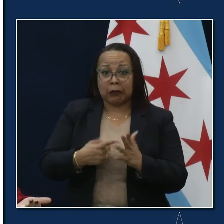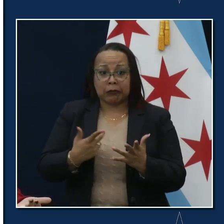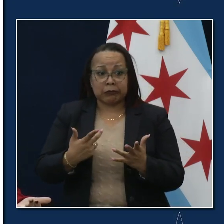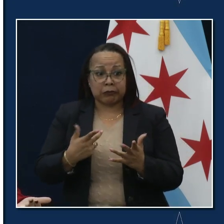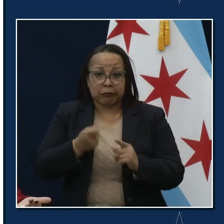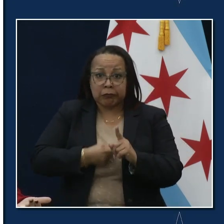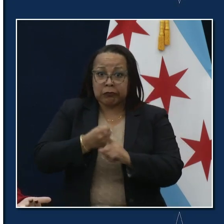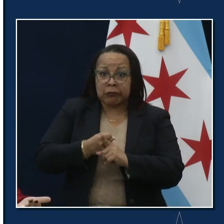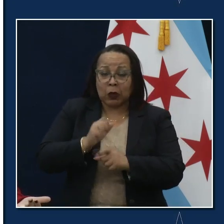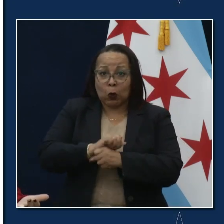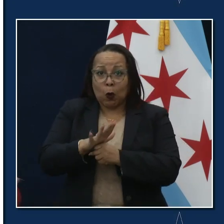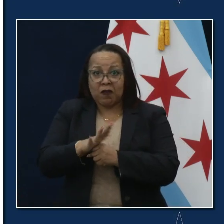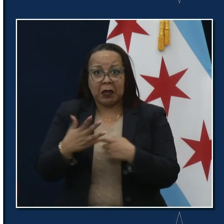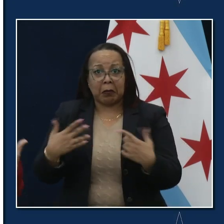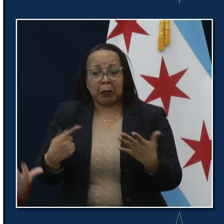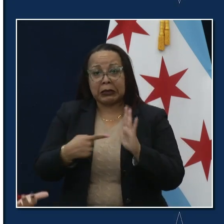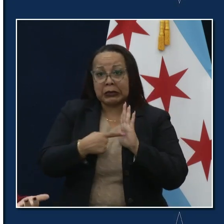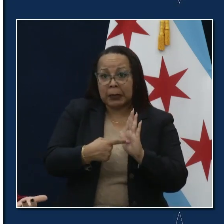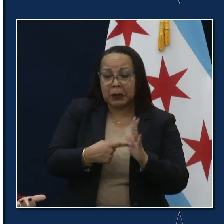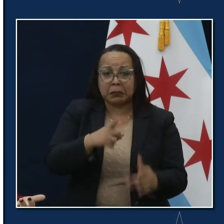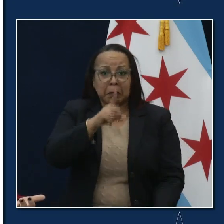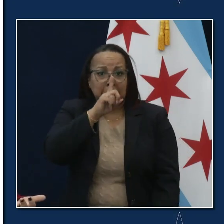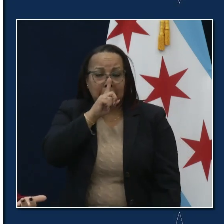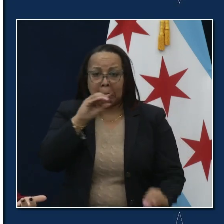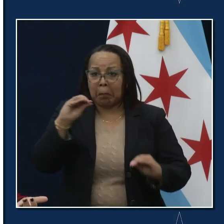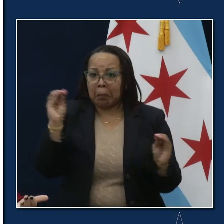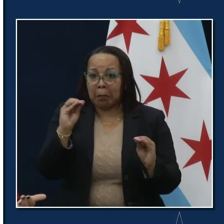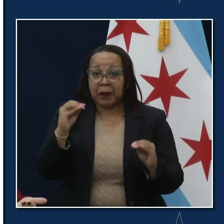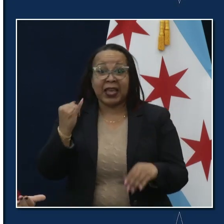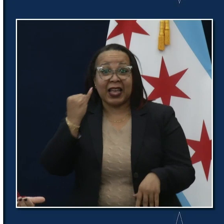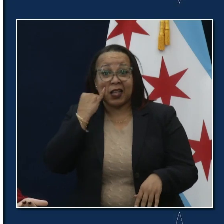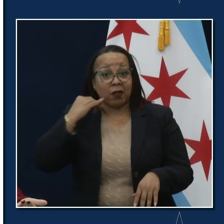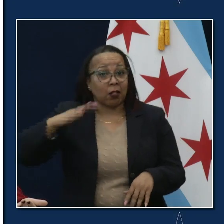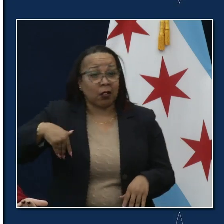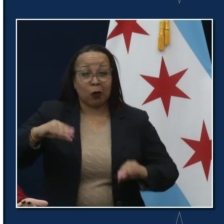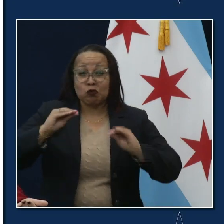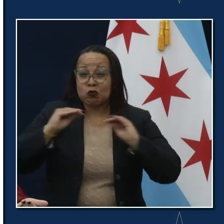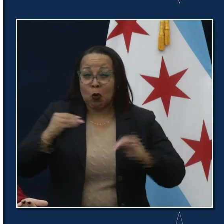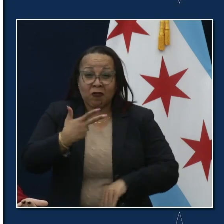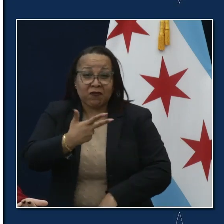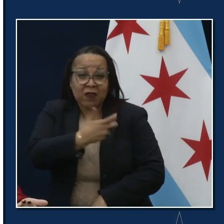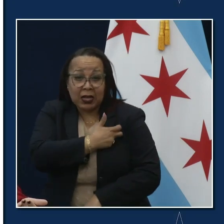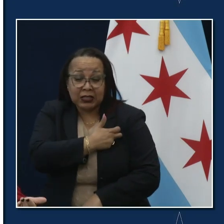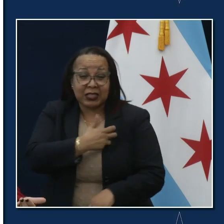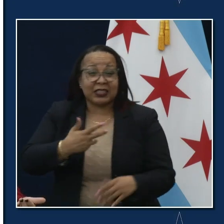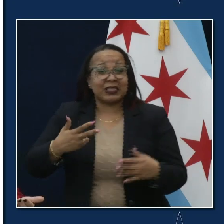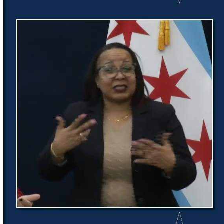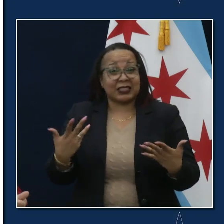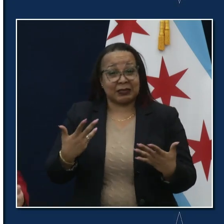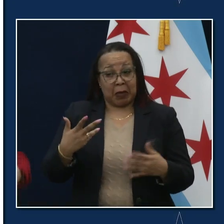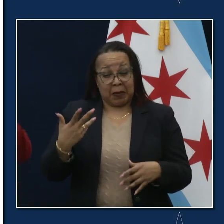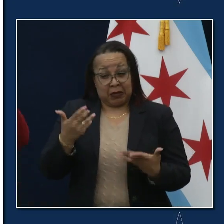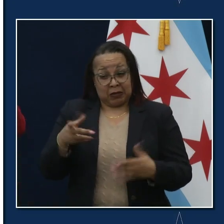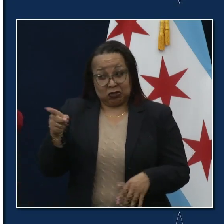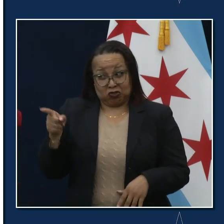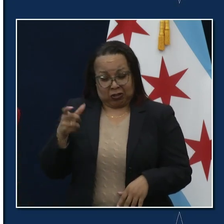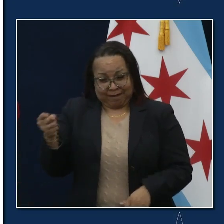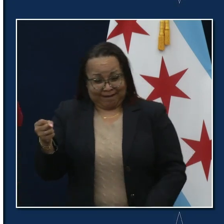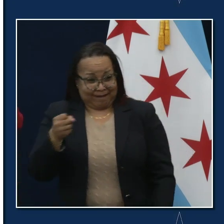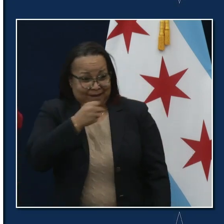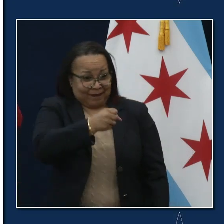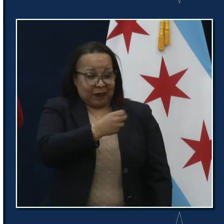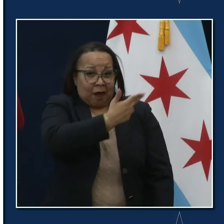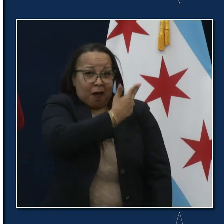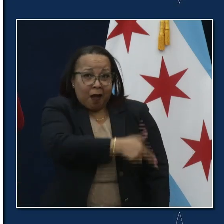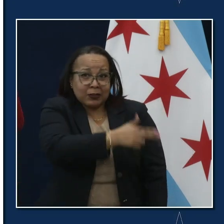just had COVID. If she were unvaccinated, her chance of being in the hospital with COVID would be